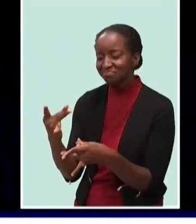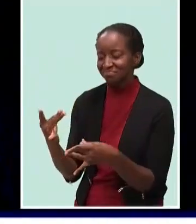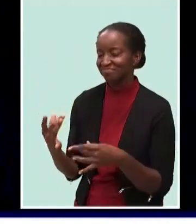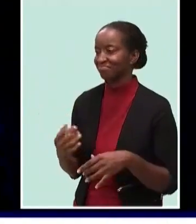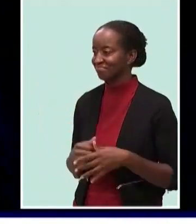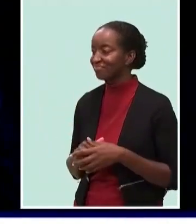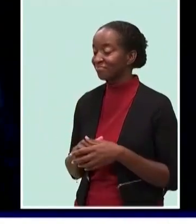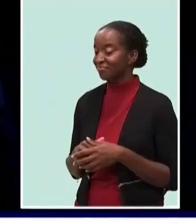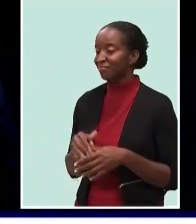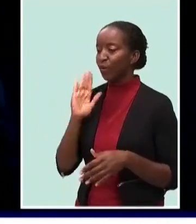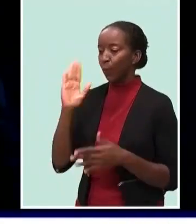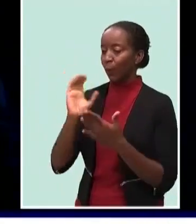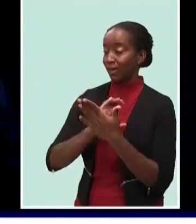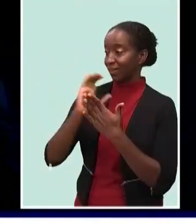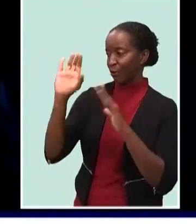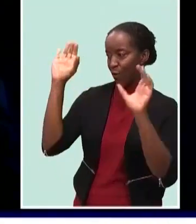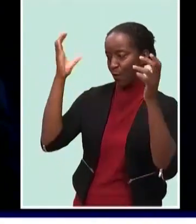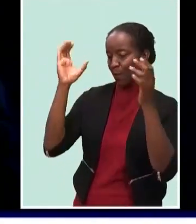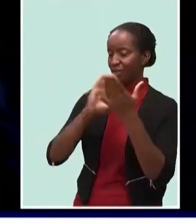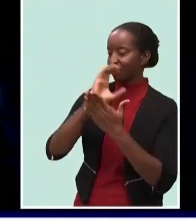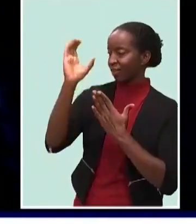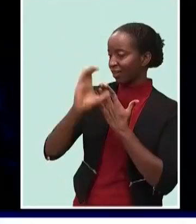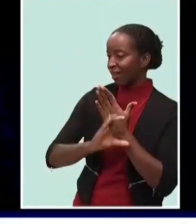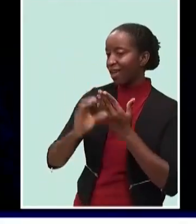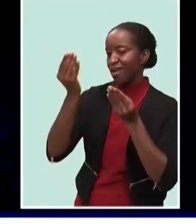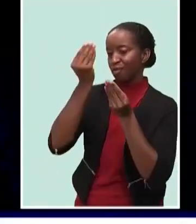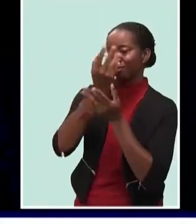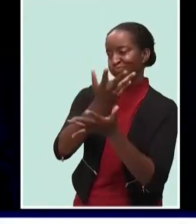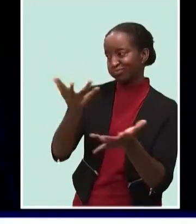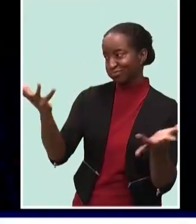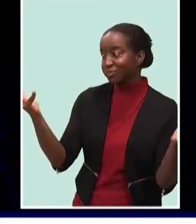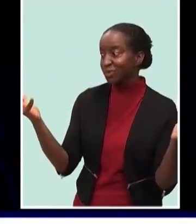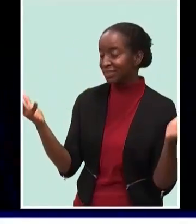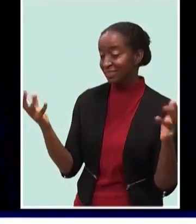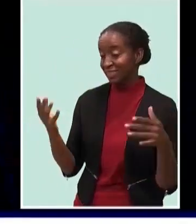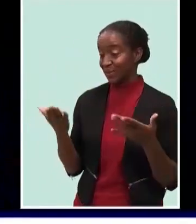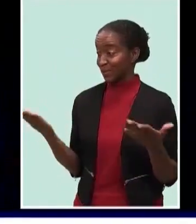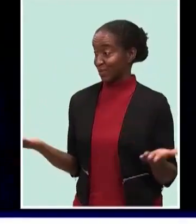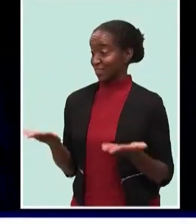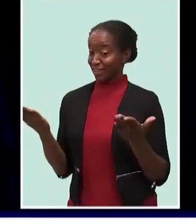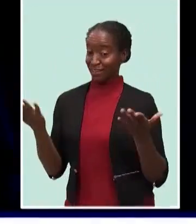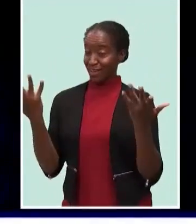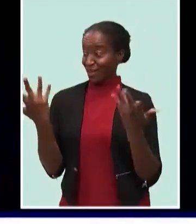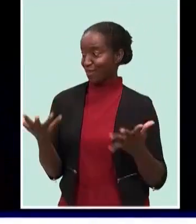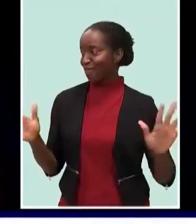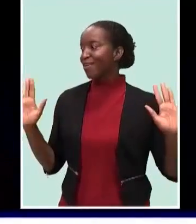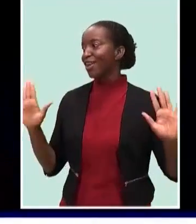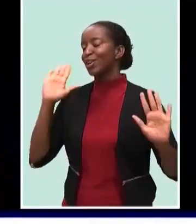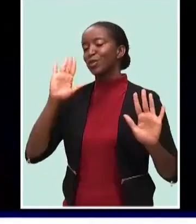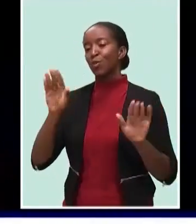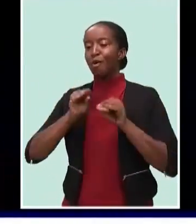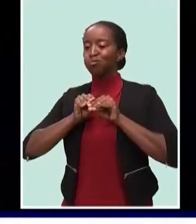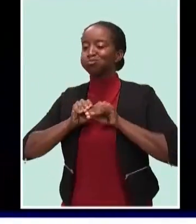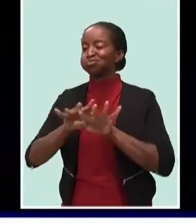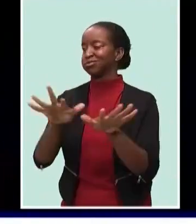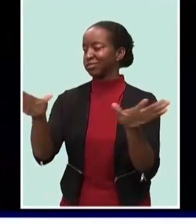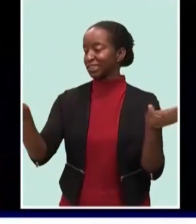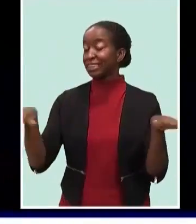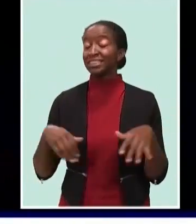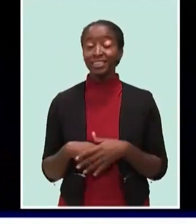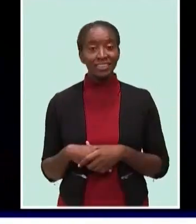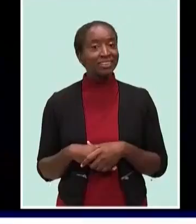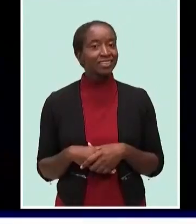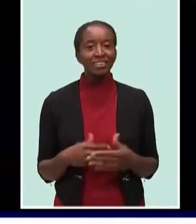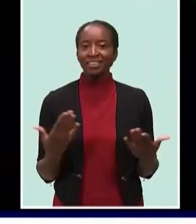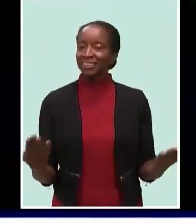going to be coming out from today. Once we leave here, we go live with the calendar. So Lisa, as you can see, a lot is in store